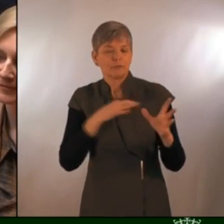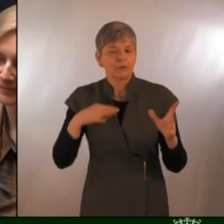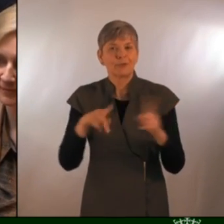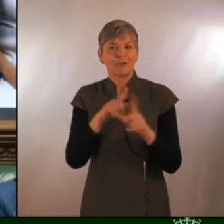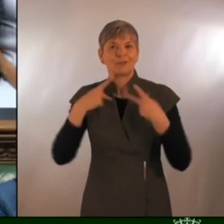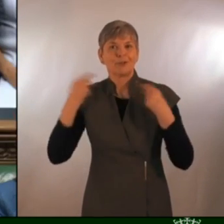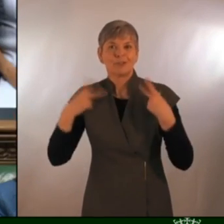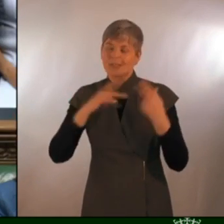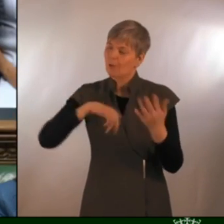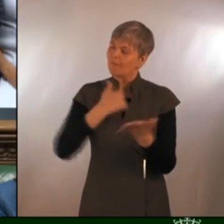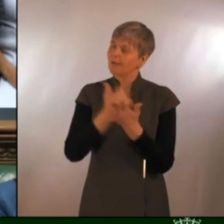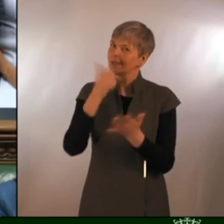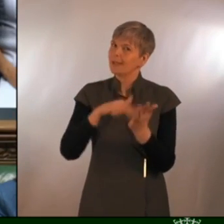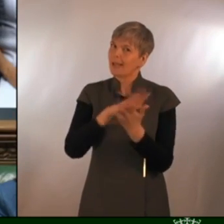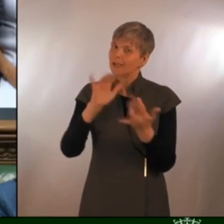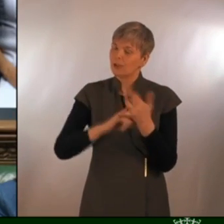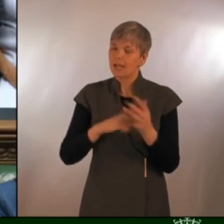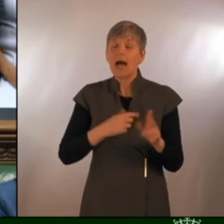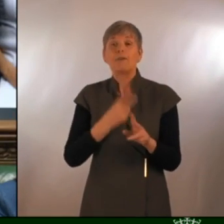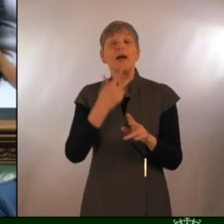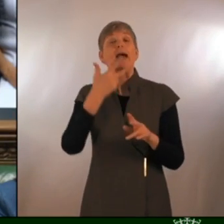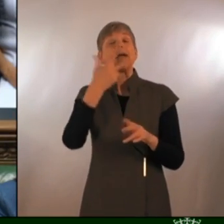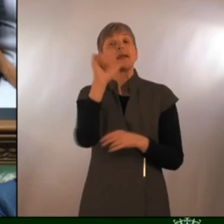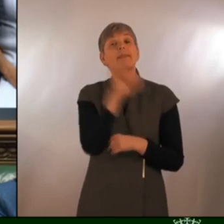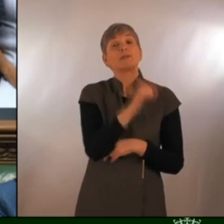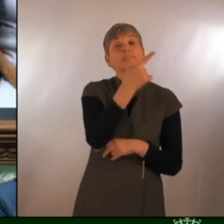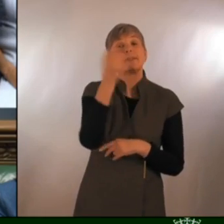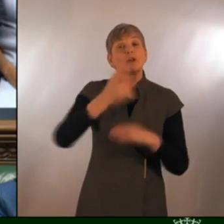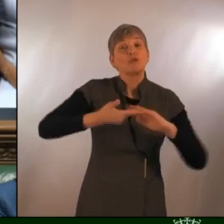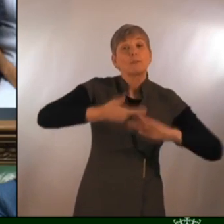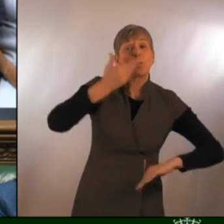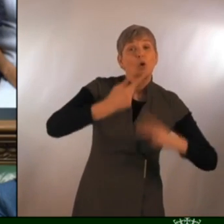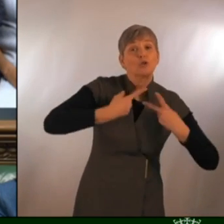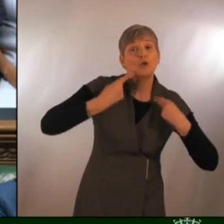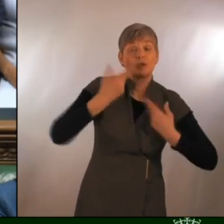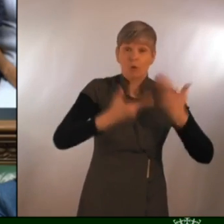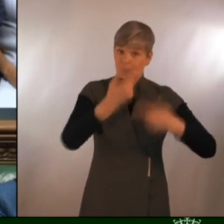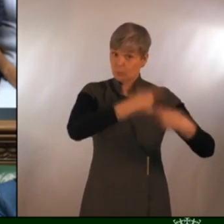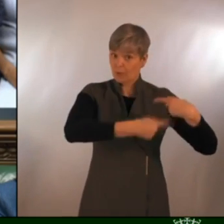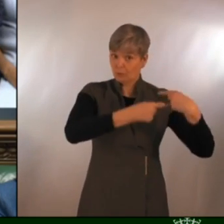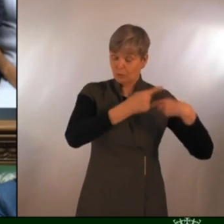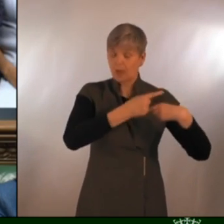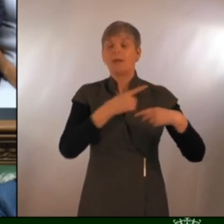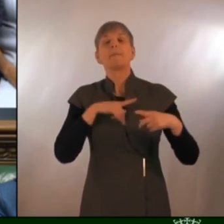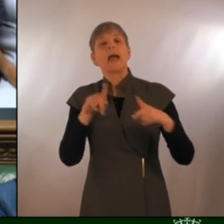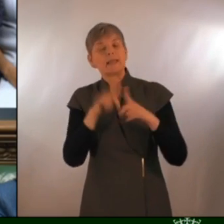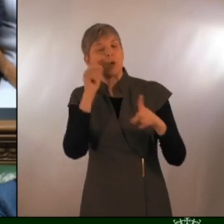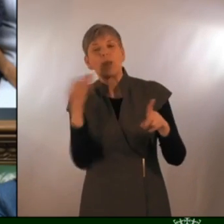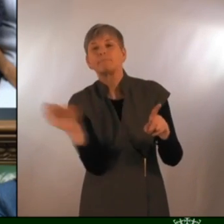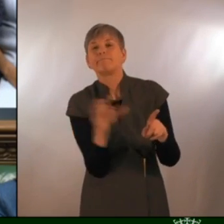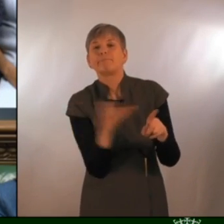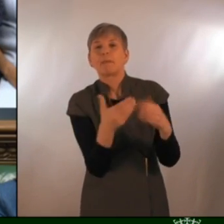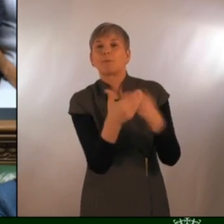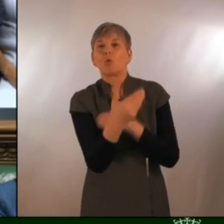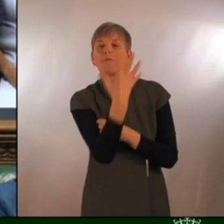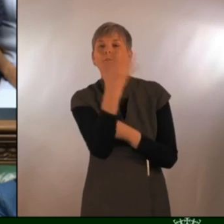are 8,700 more nurses this year than last year, and we are recruiting another 50,000 more, and he will